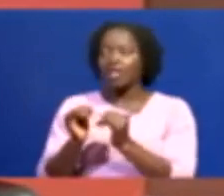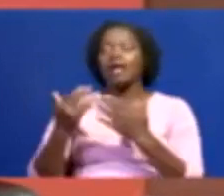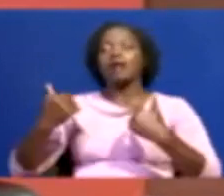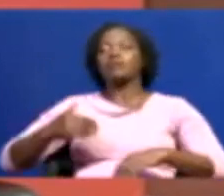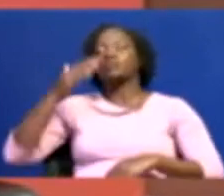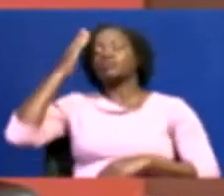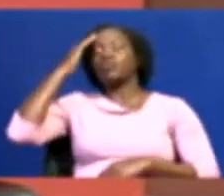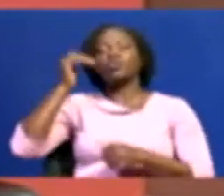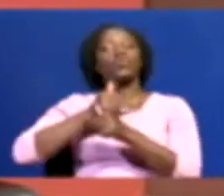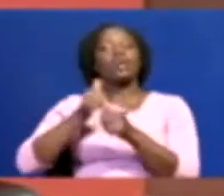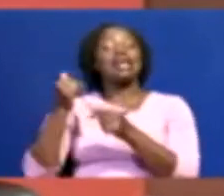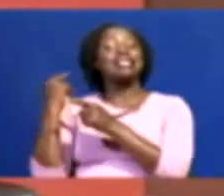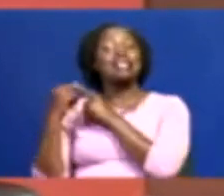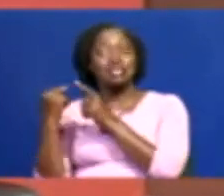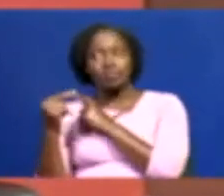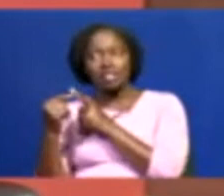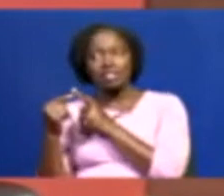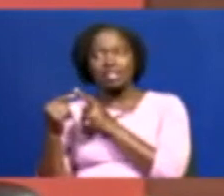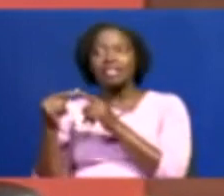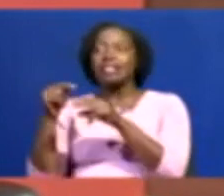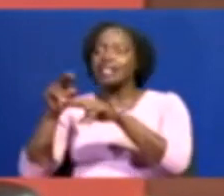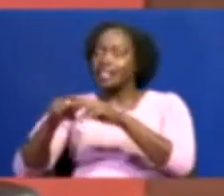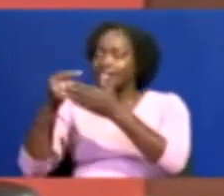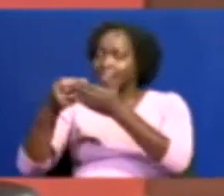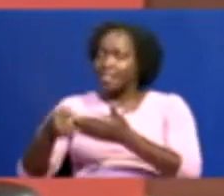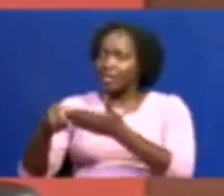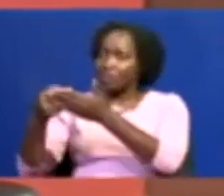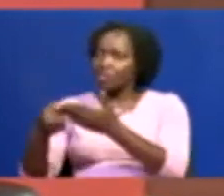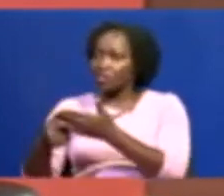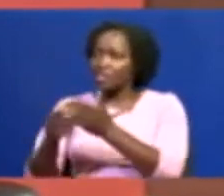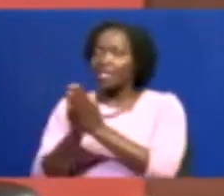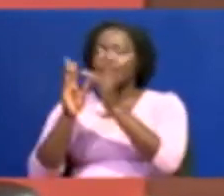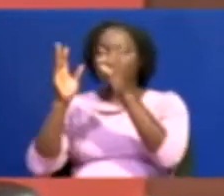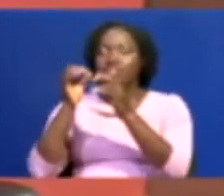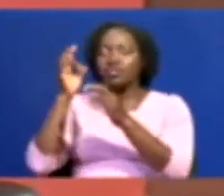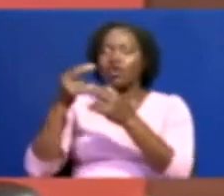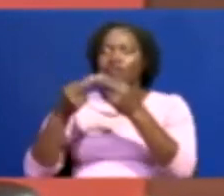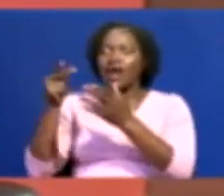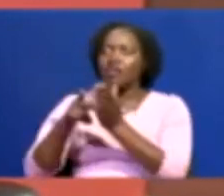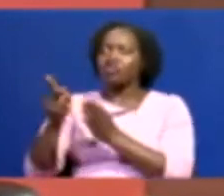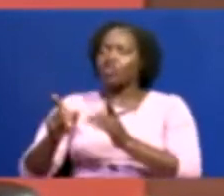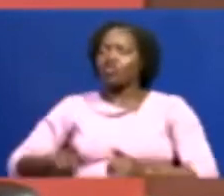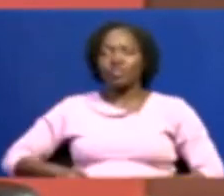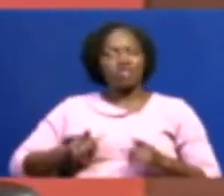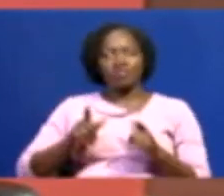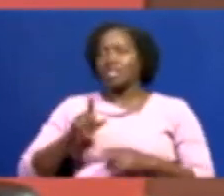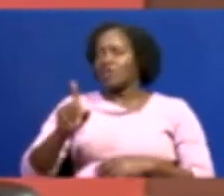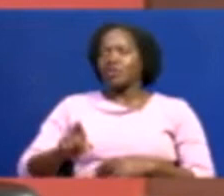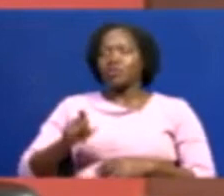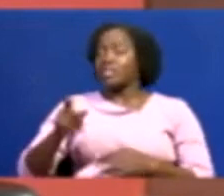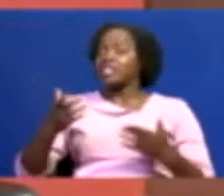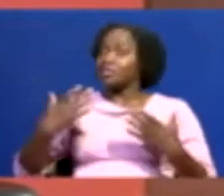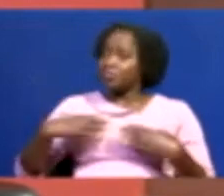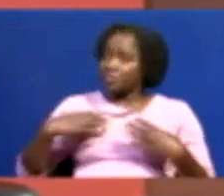known and experienced in terms of negotiation. Issue of high cost of living, we need